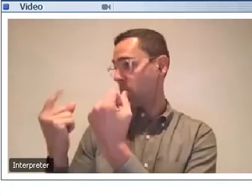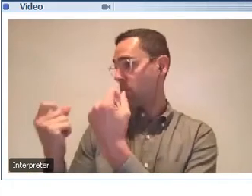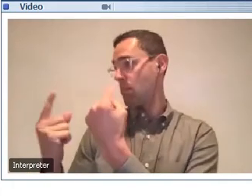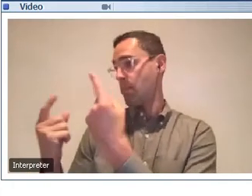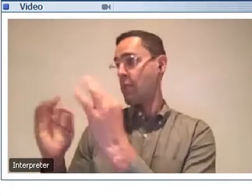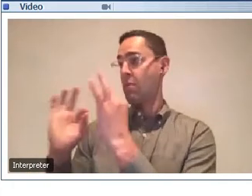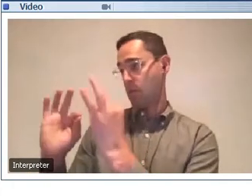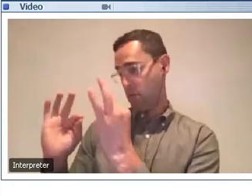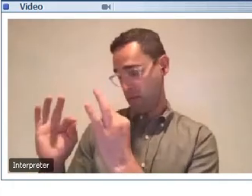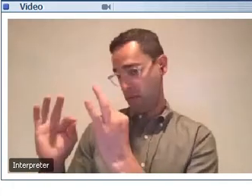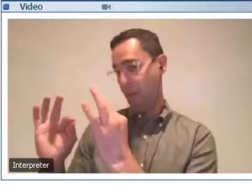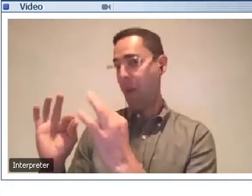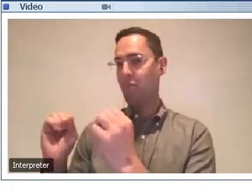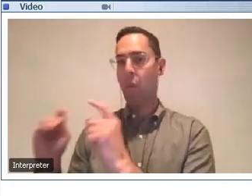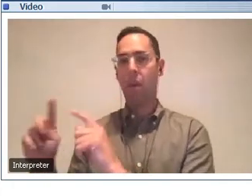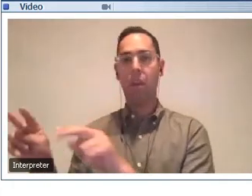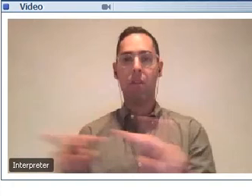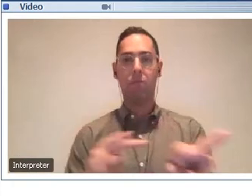to me.